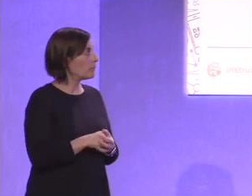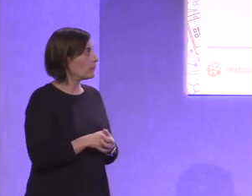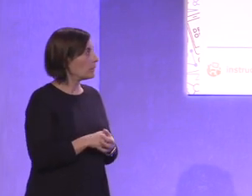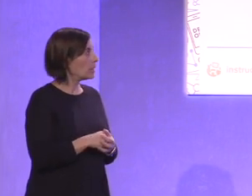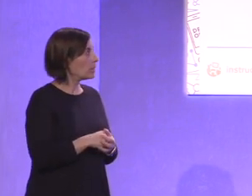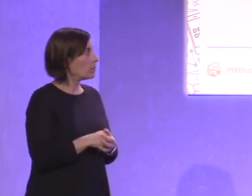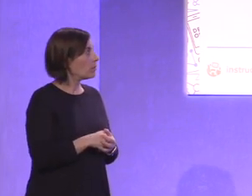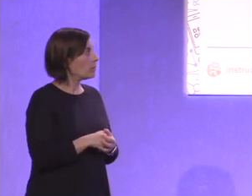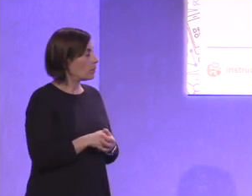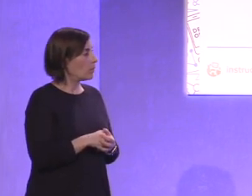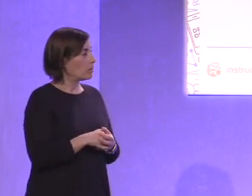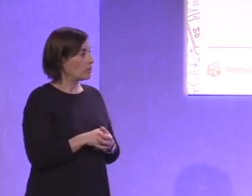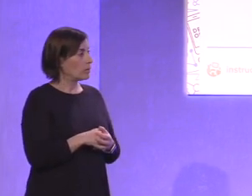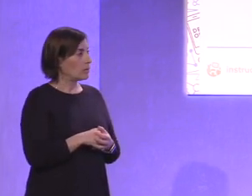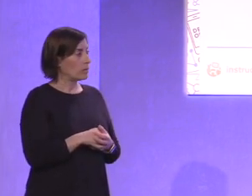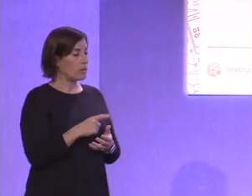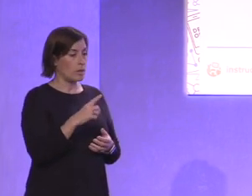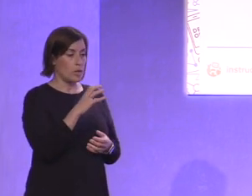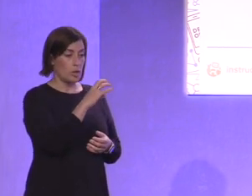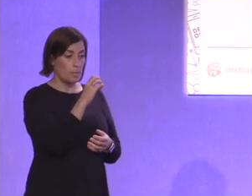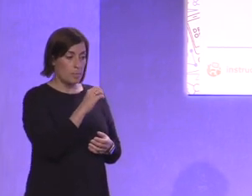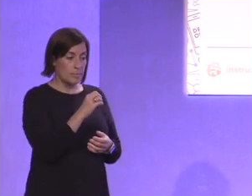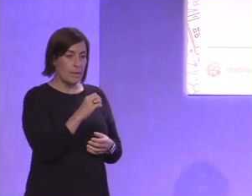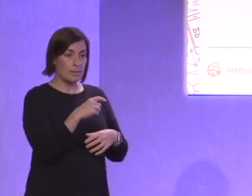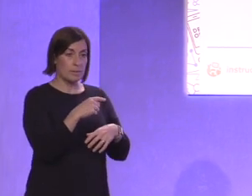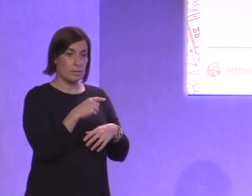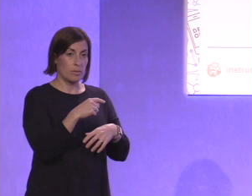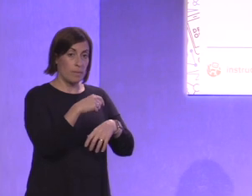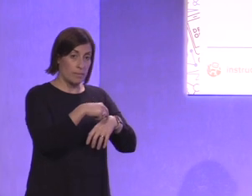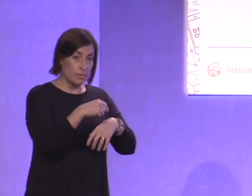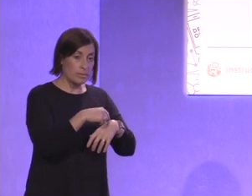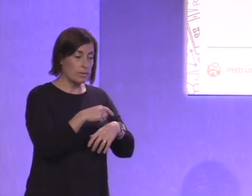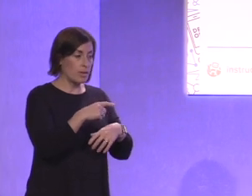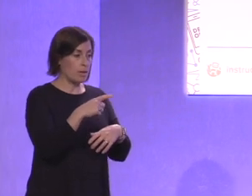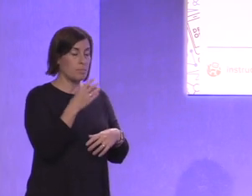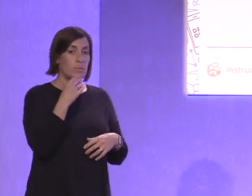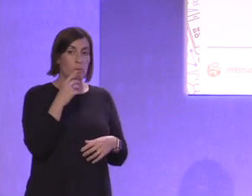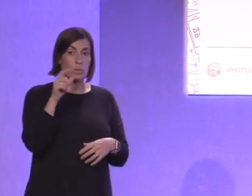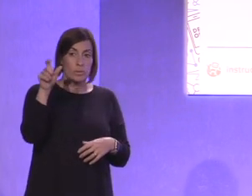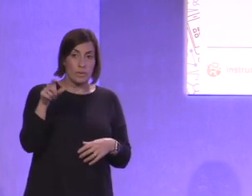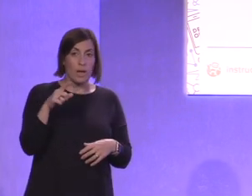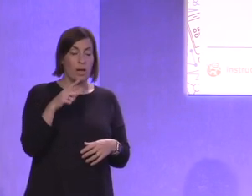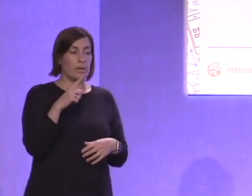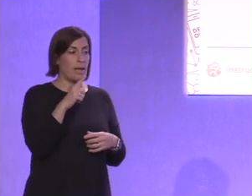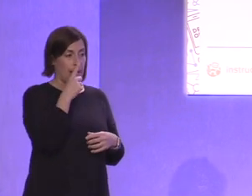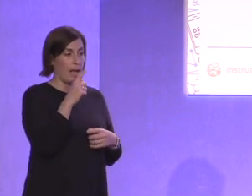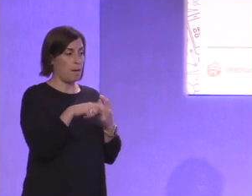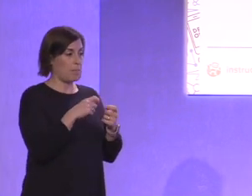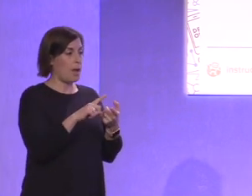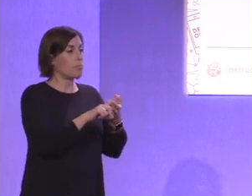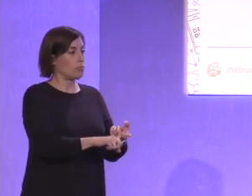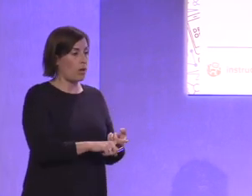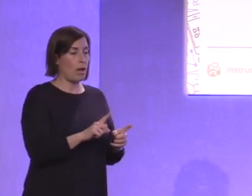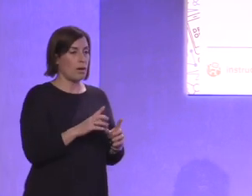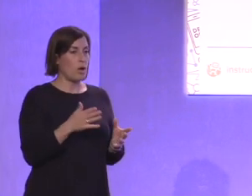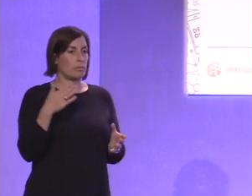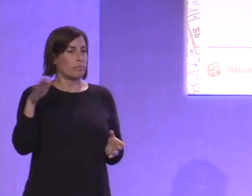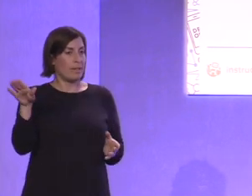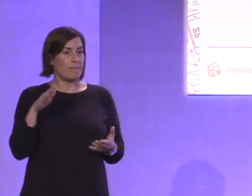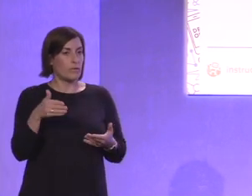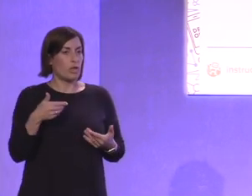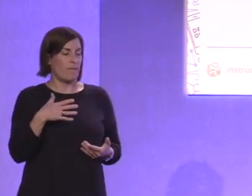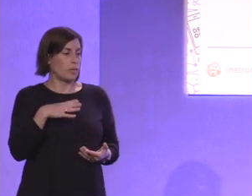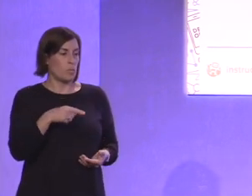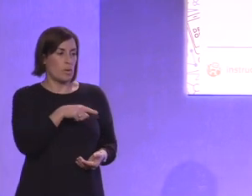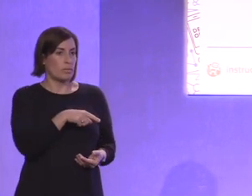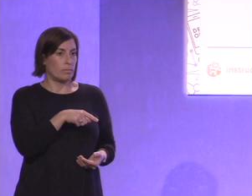What percentage of time does your service need to be functioning correctly for your user to be able to rely on it and not churn?